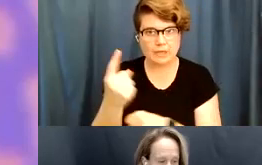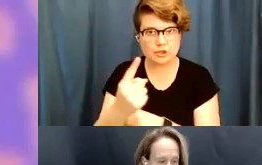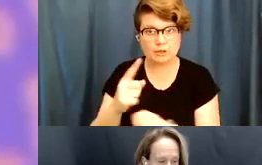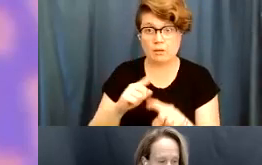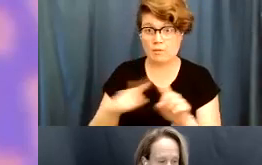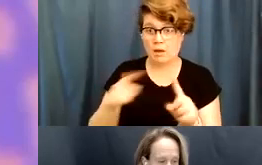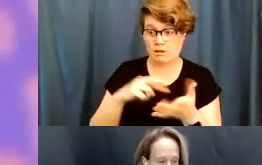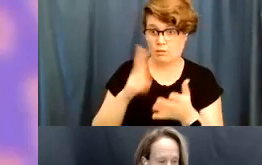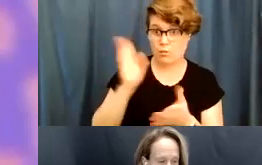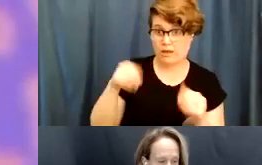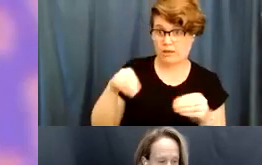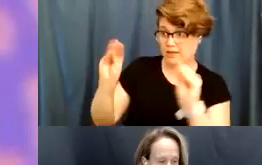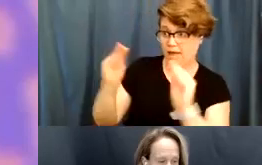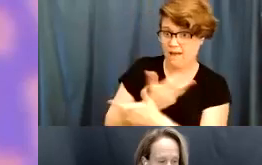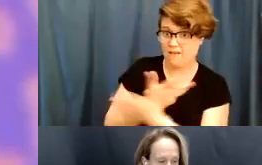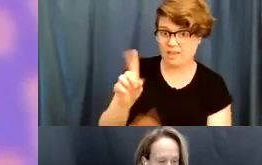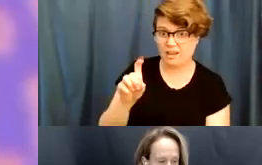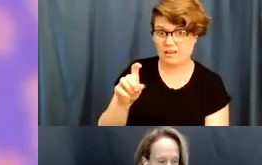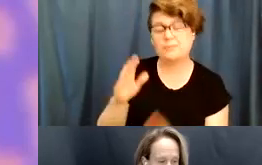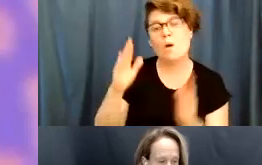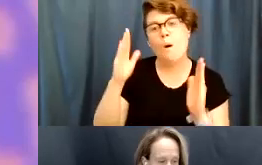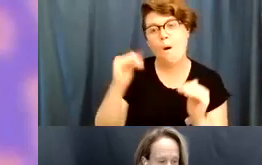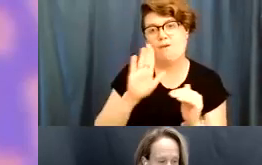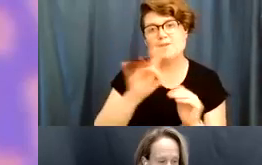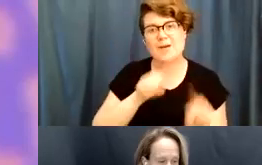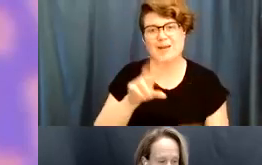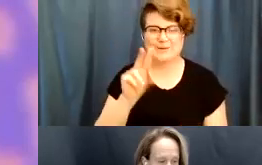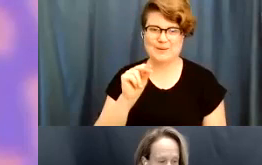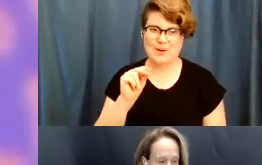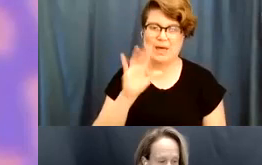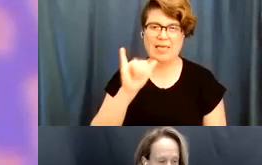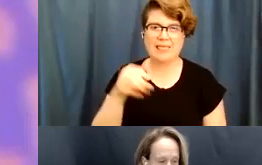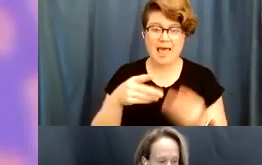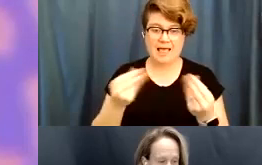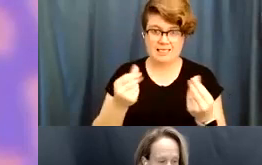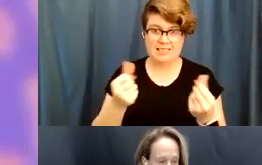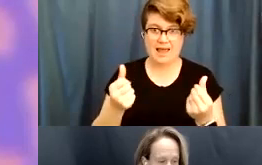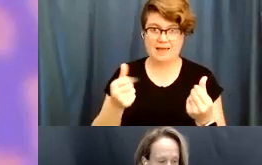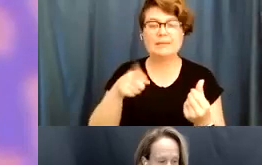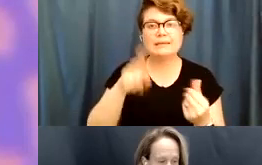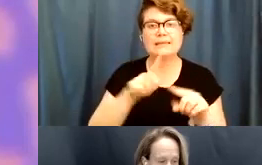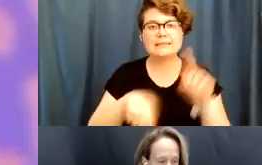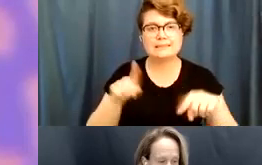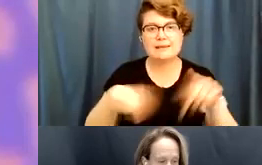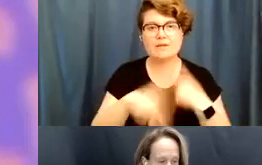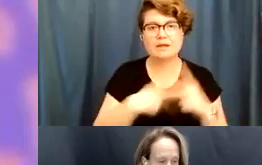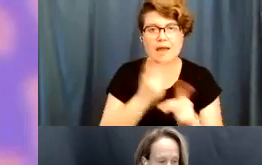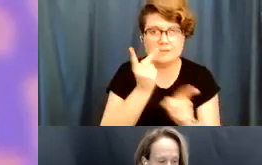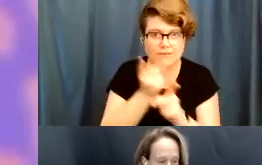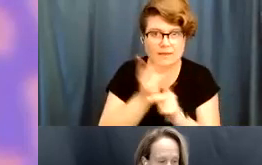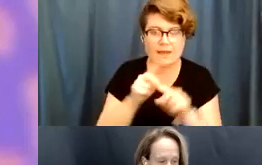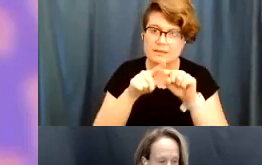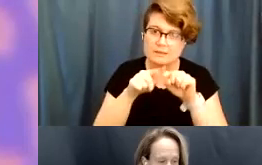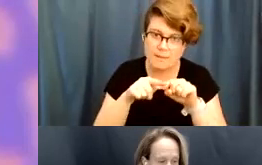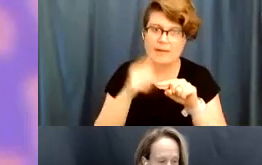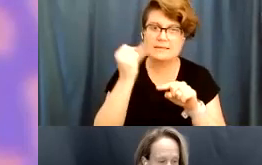Hopefully the answers are no, right? Because that plot of land is going to need different types of care depending